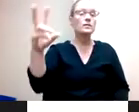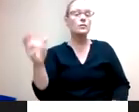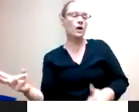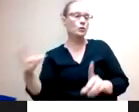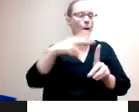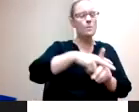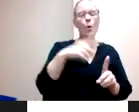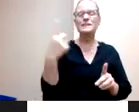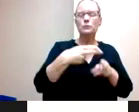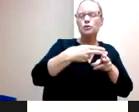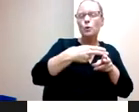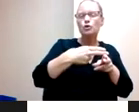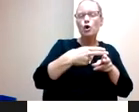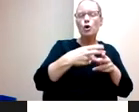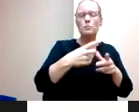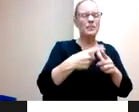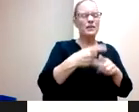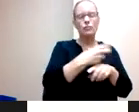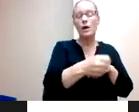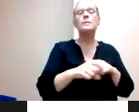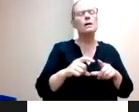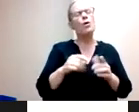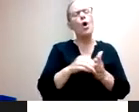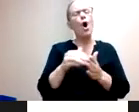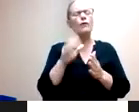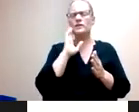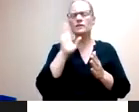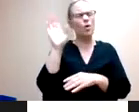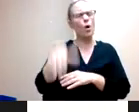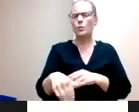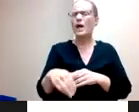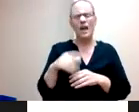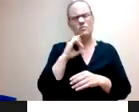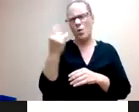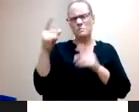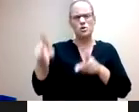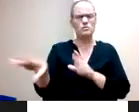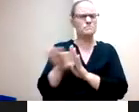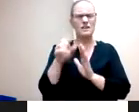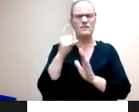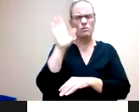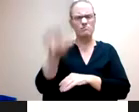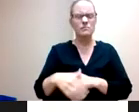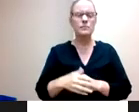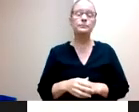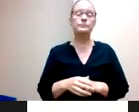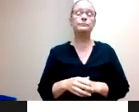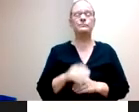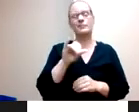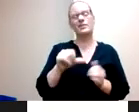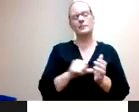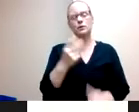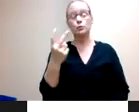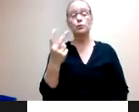term, but many times I see it open-ended. We go to the next slide, page 2. So the